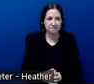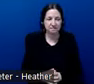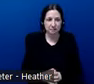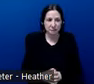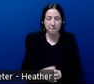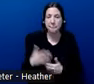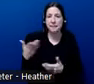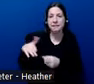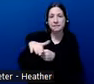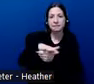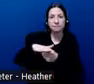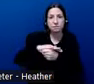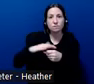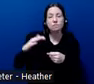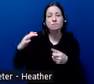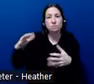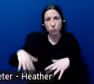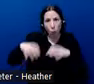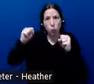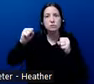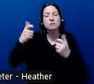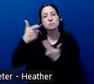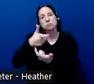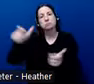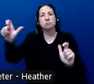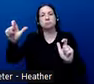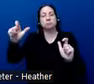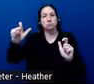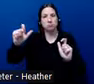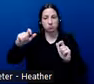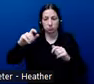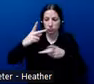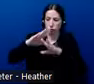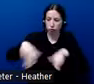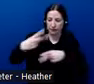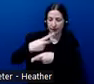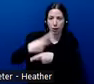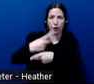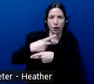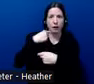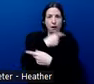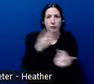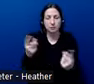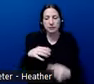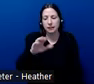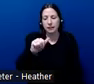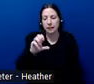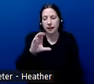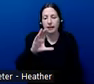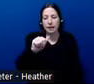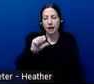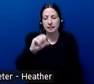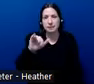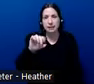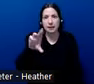District co-hosts major childcare announcement. The childcare center at Cascade Heights Elementary was the site of a